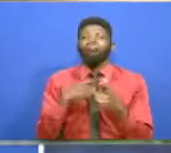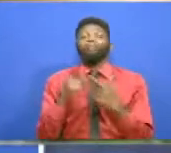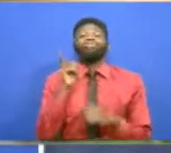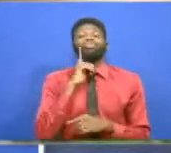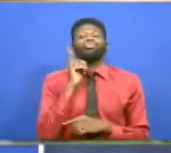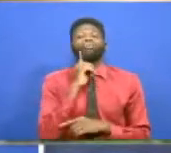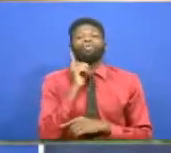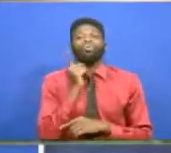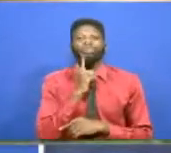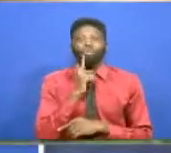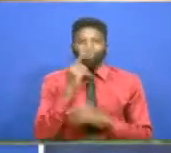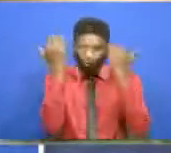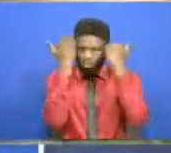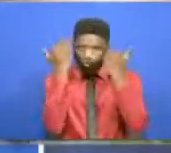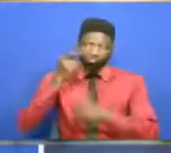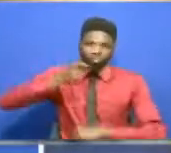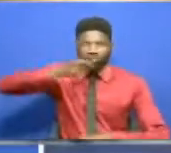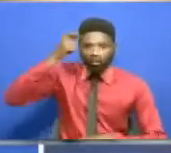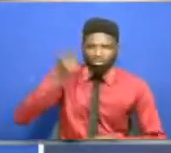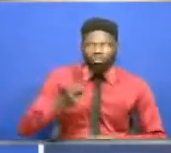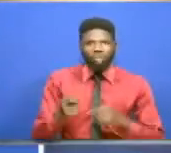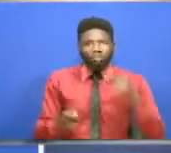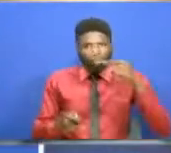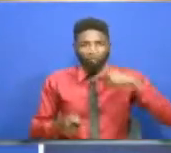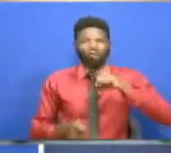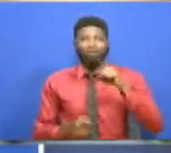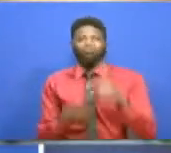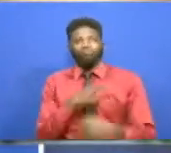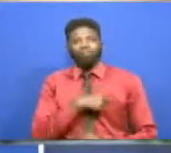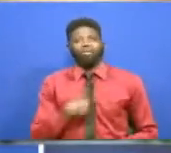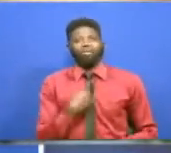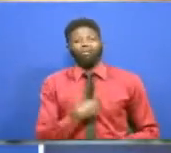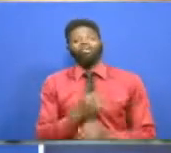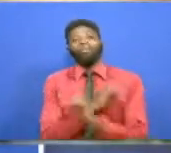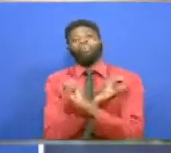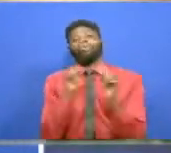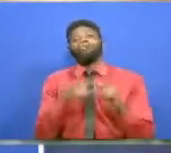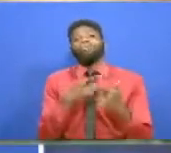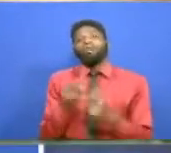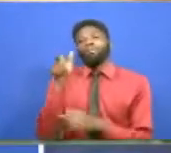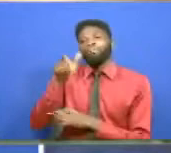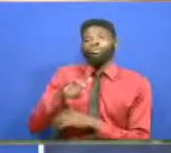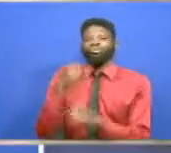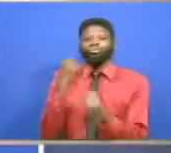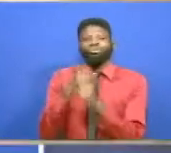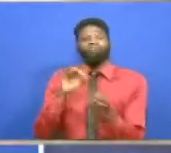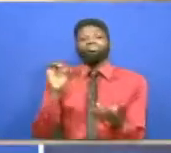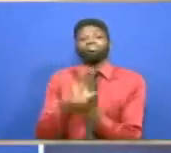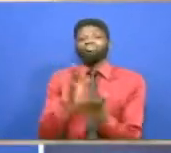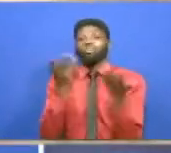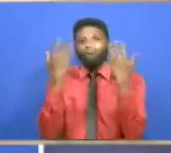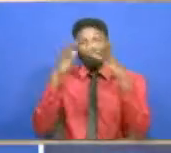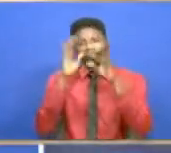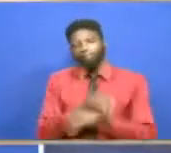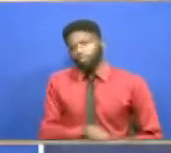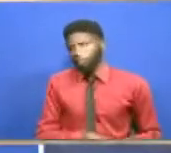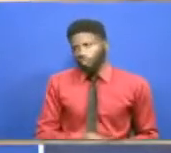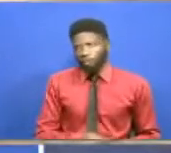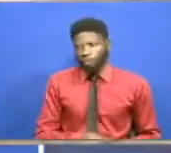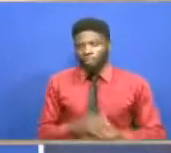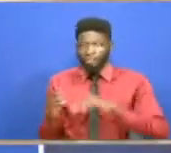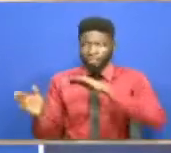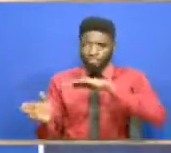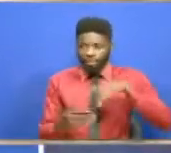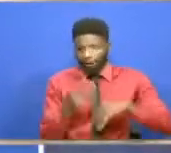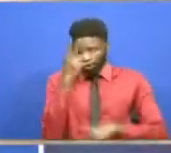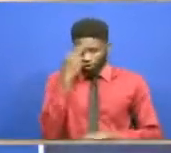says the contrary, that you are found not guilty, and the guy has already lost his job. Meanwhile, in Narok County,